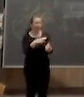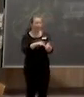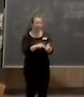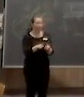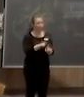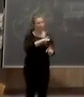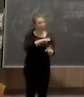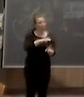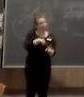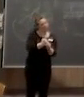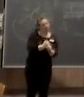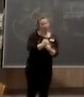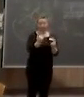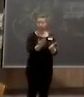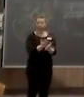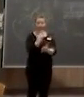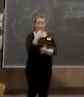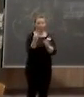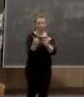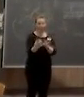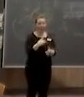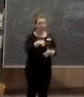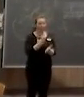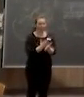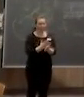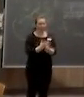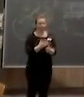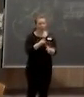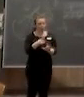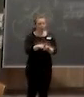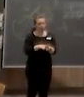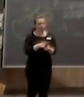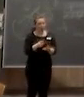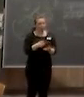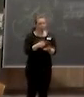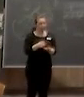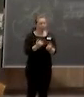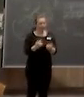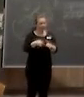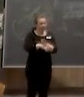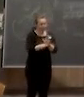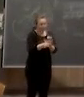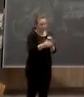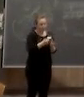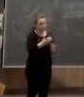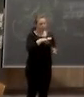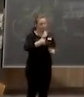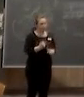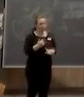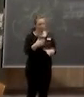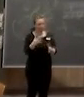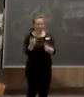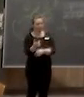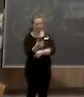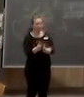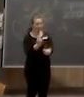We're getting great feedback. And now we've actually started insourcing some of our couriers, primarily because we want them to stay longer. We